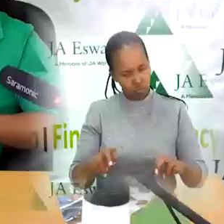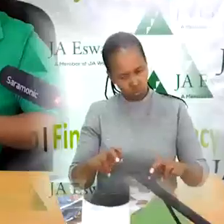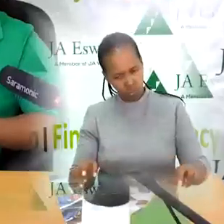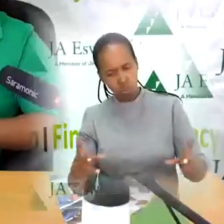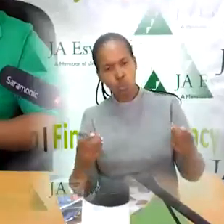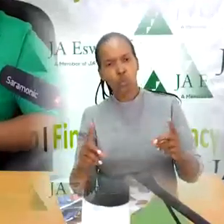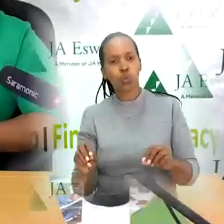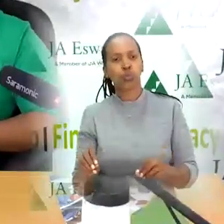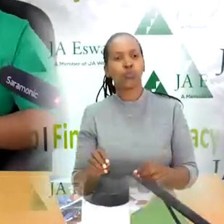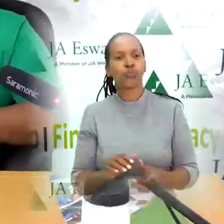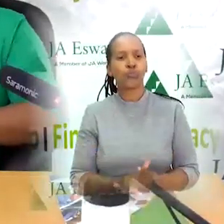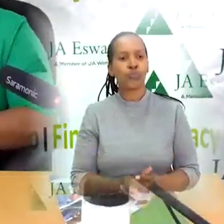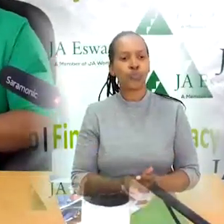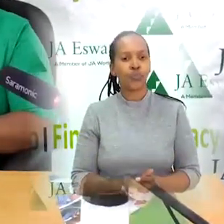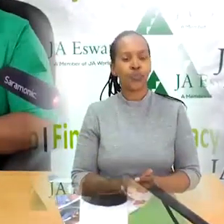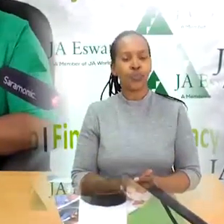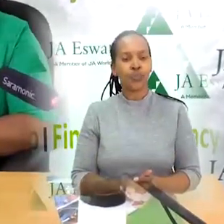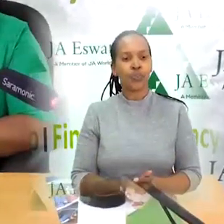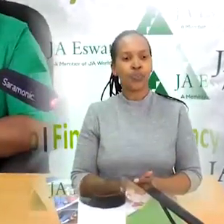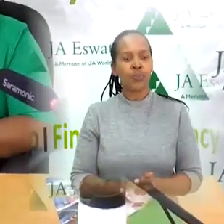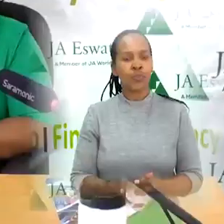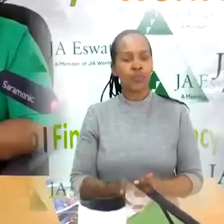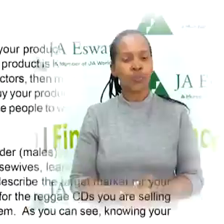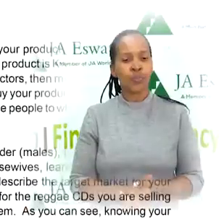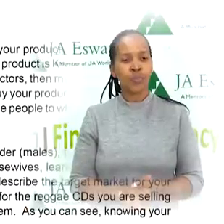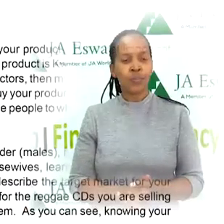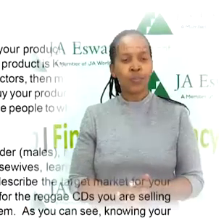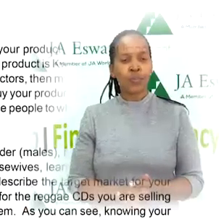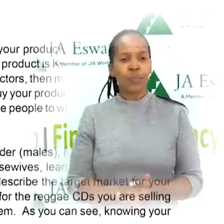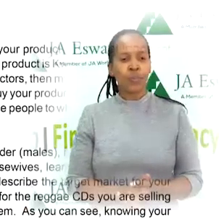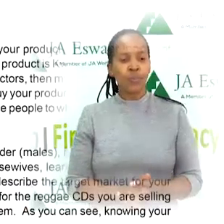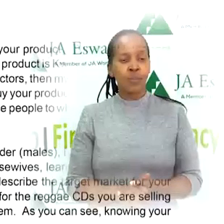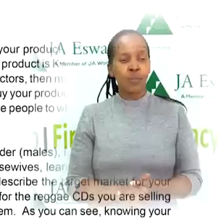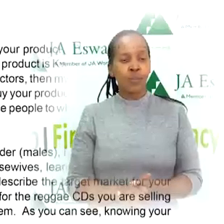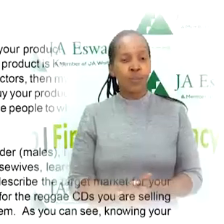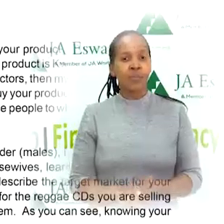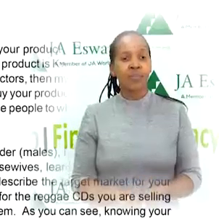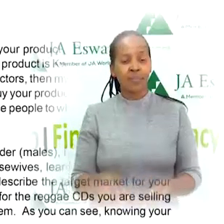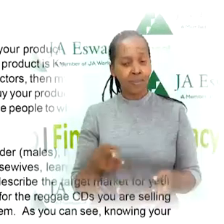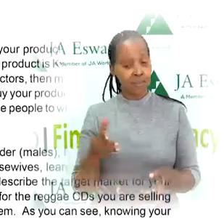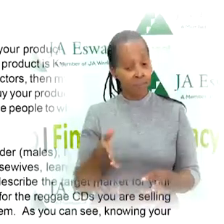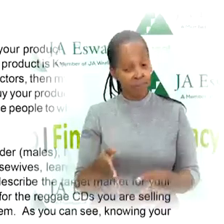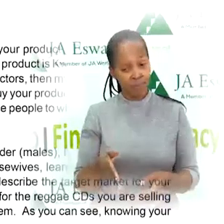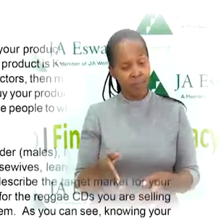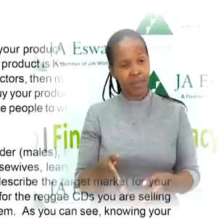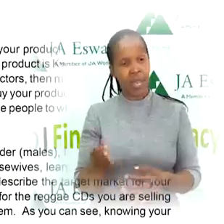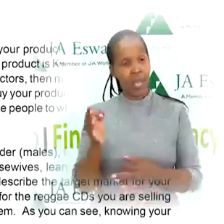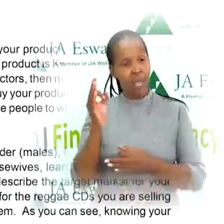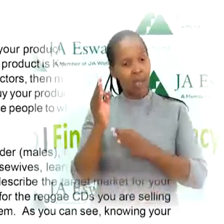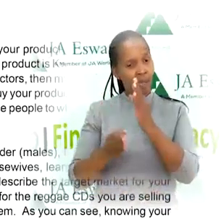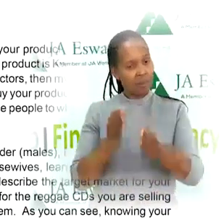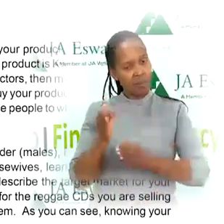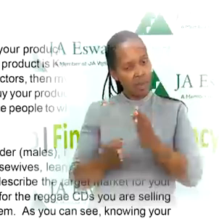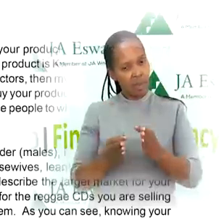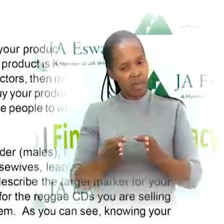lwabo. So this just basically explains on how the business is surrounded